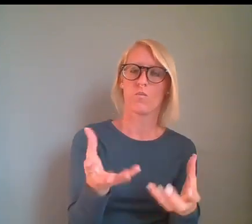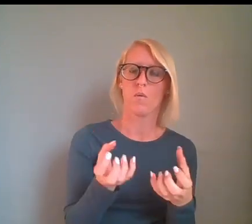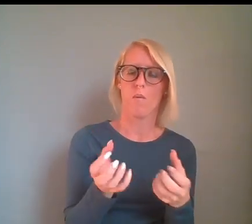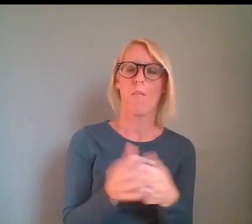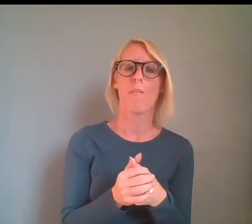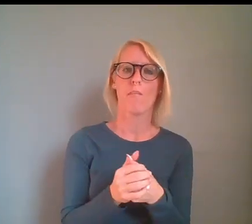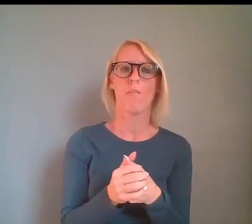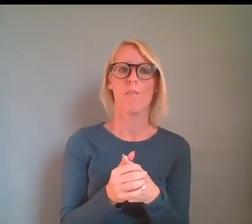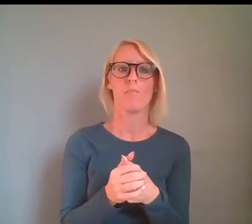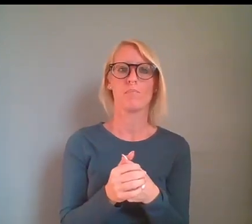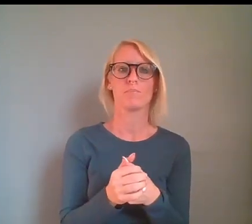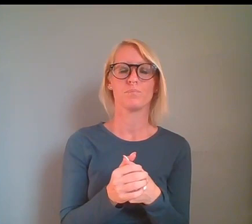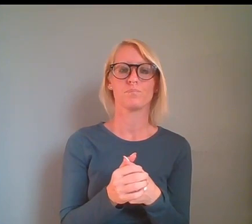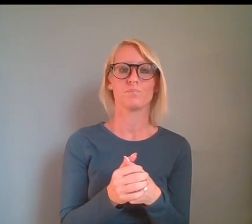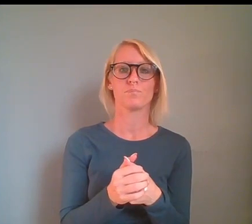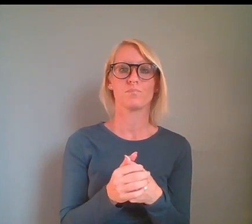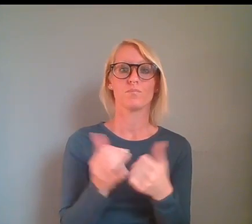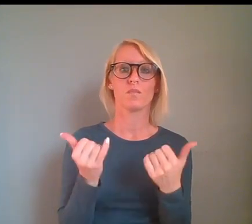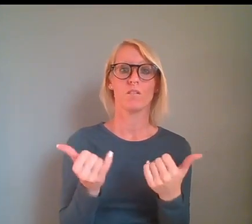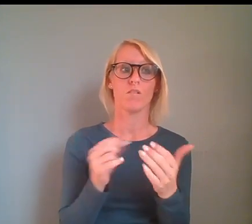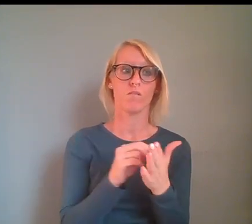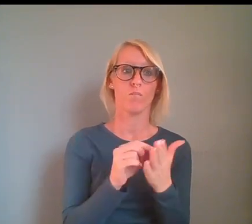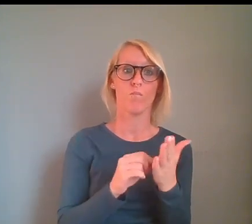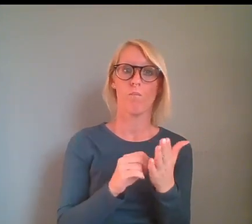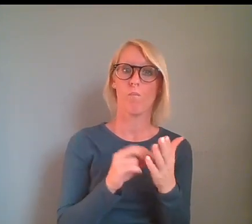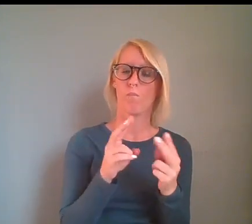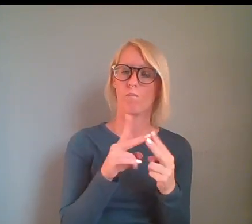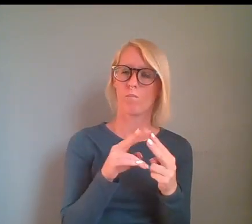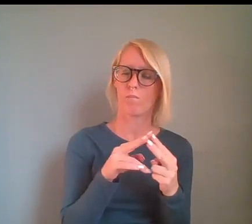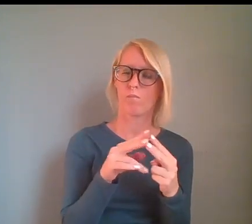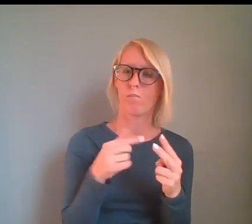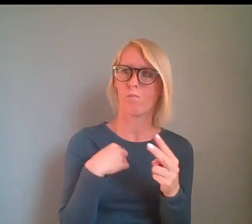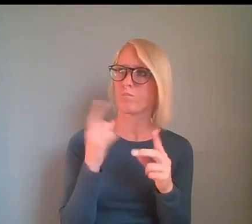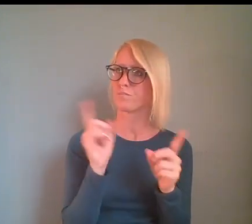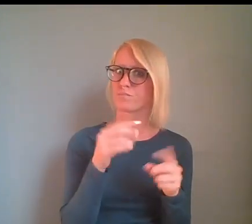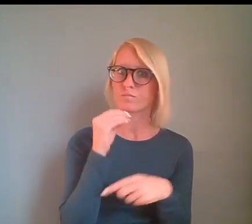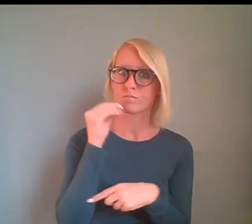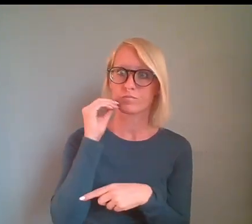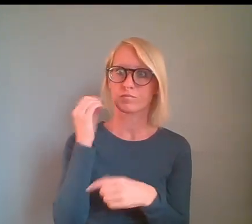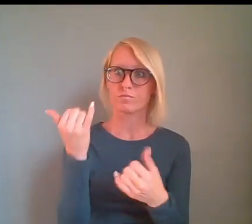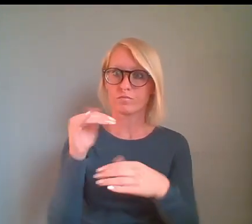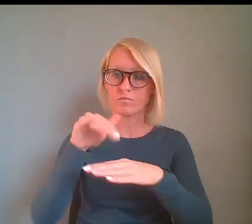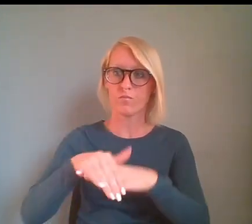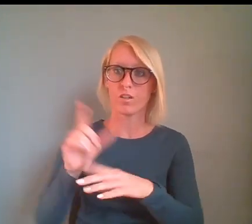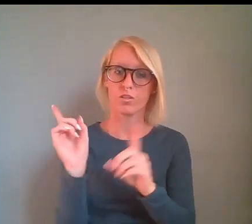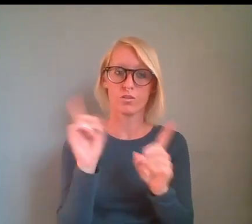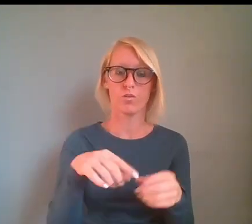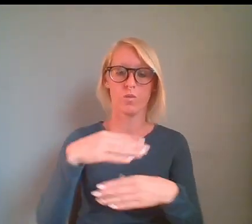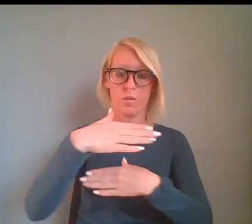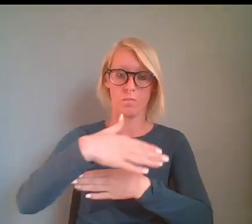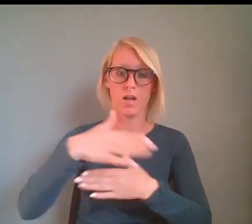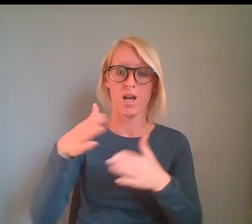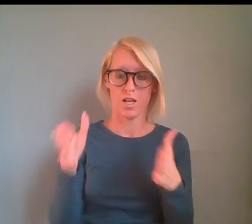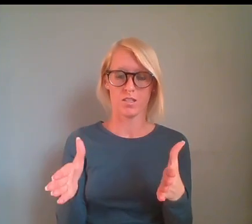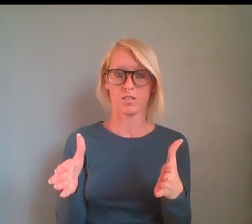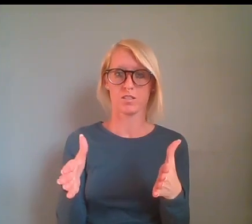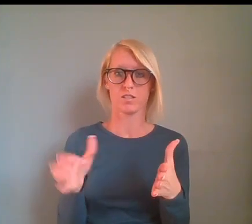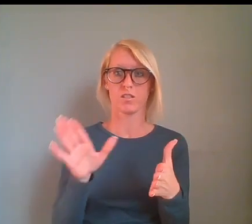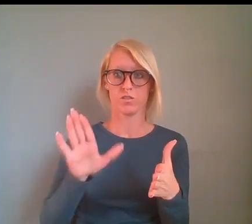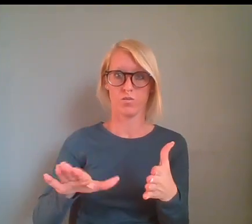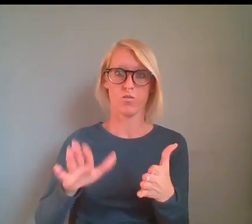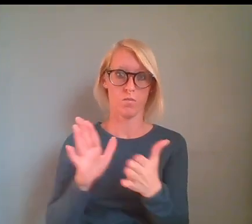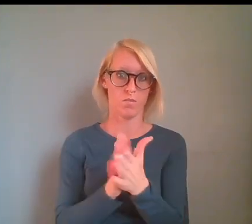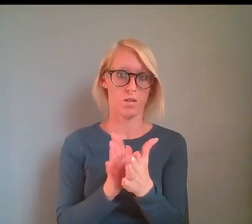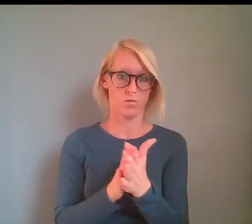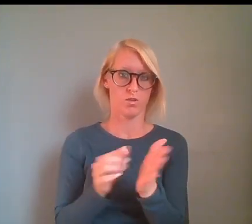is write down a couple things, because when you go home tonight, you're going to go home with a box, and you're going to go home with your piece, which is